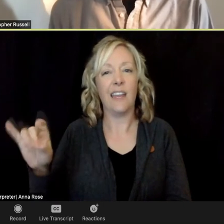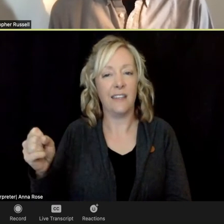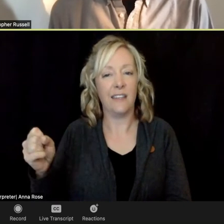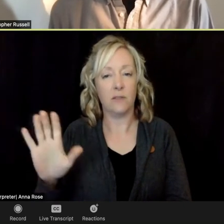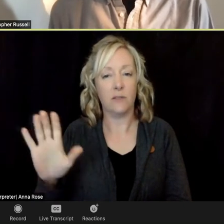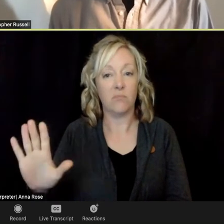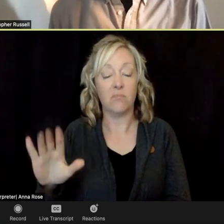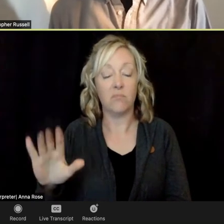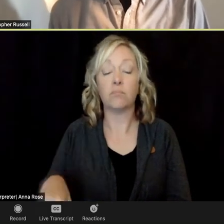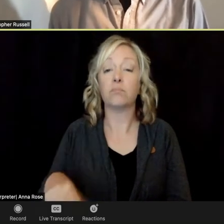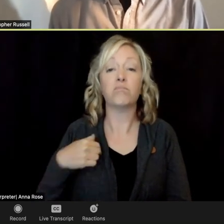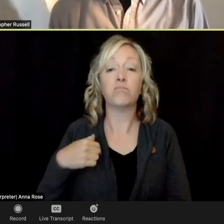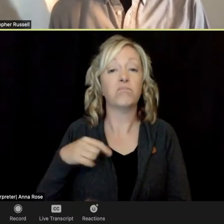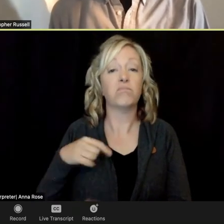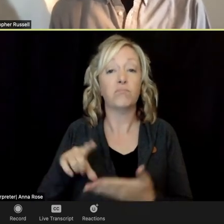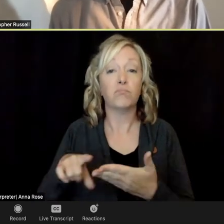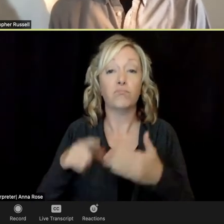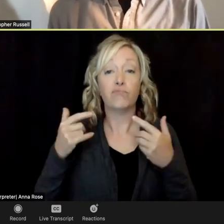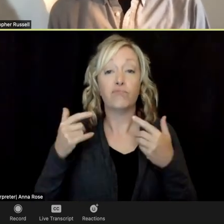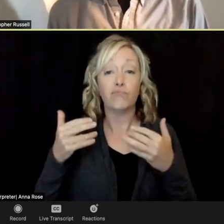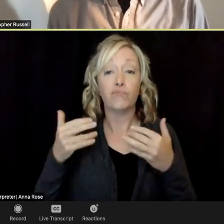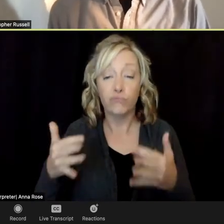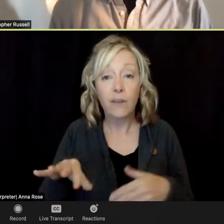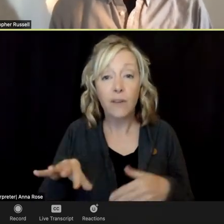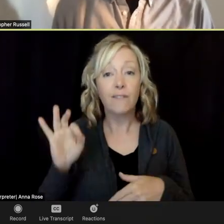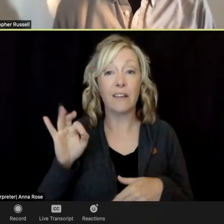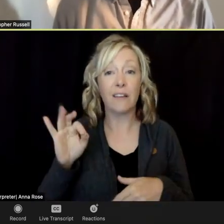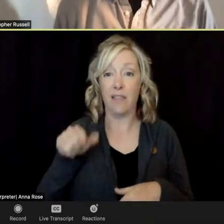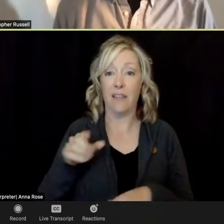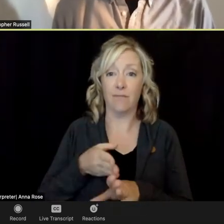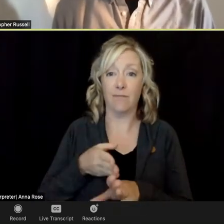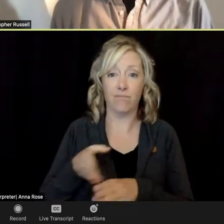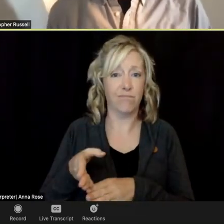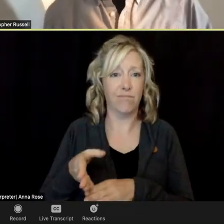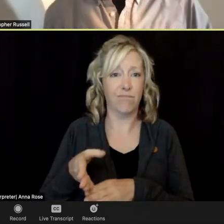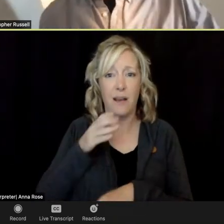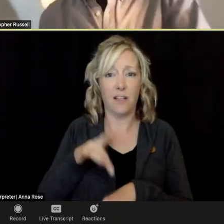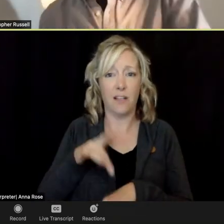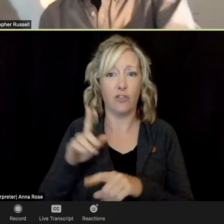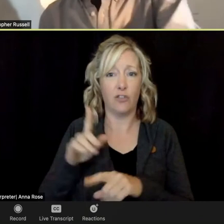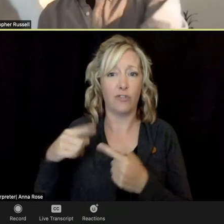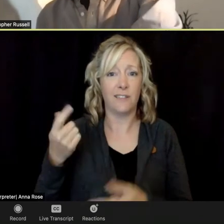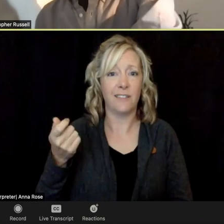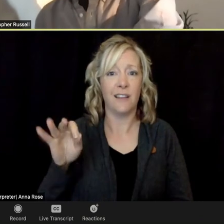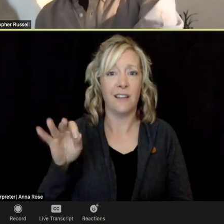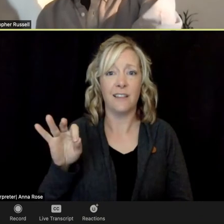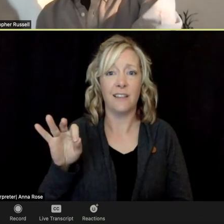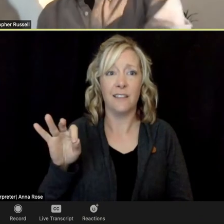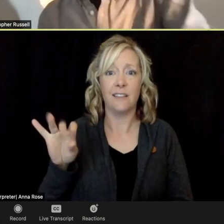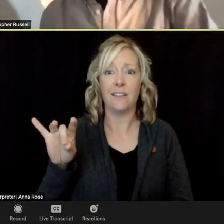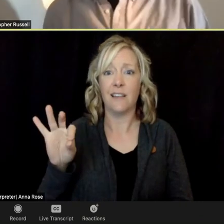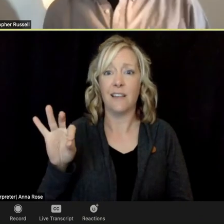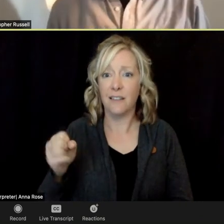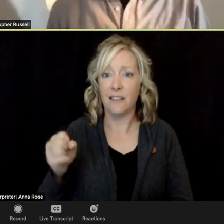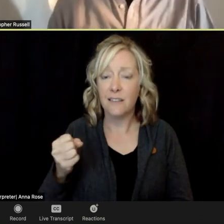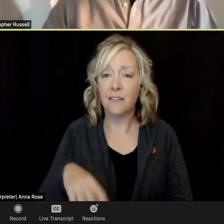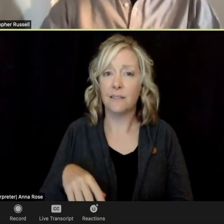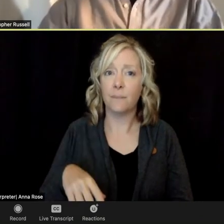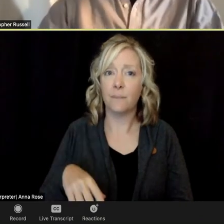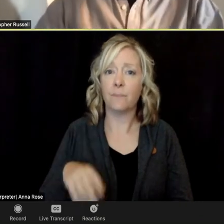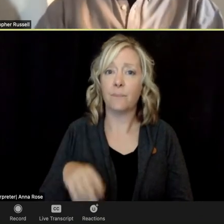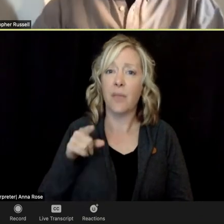like the 90s. And I think this was like a big approach that was used for kids with significant, severe and multiple